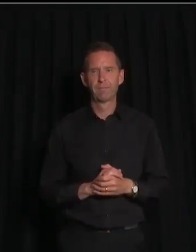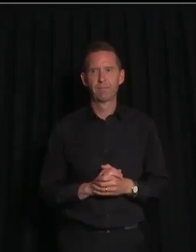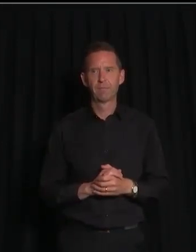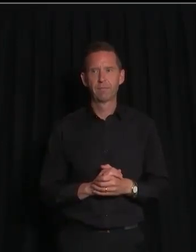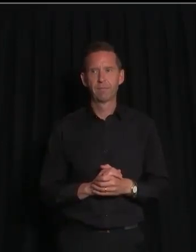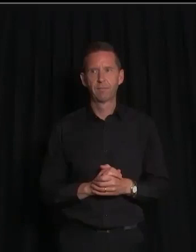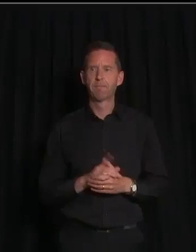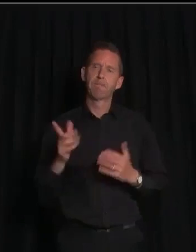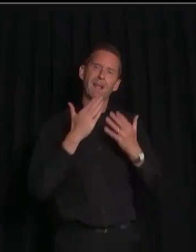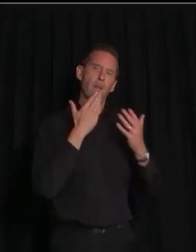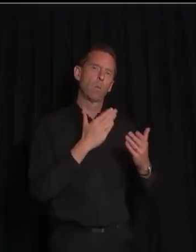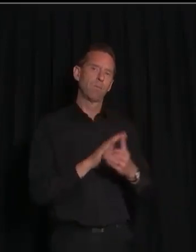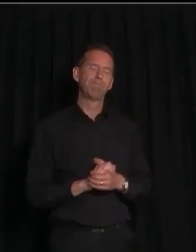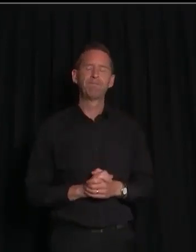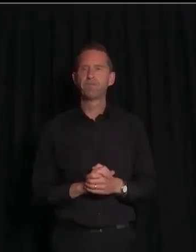Thank you.